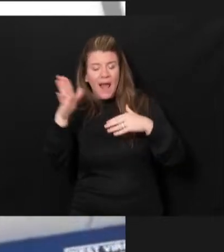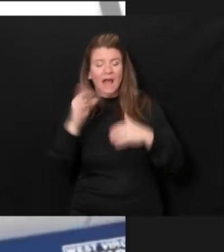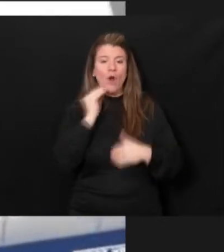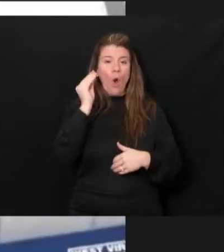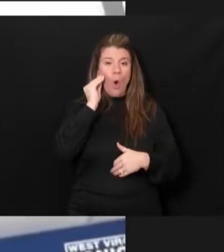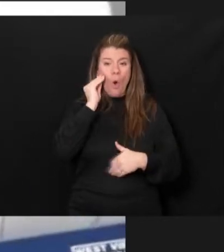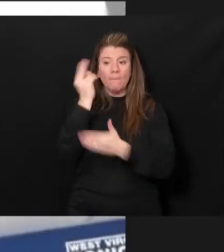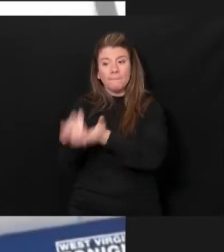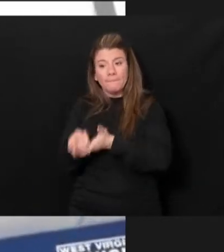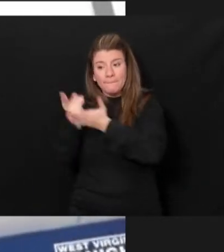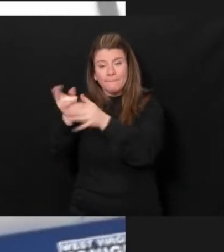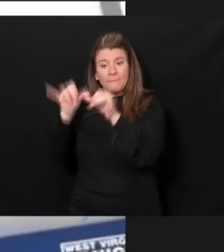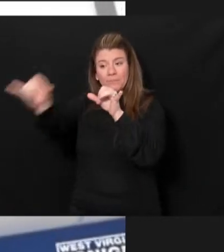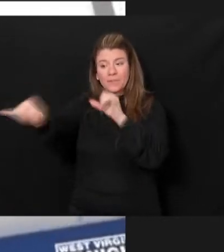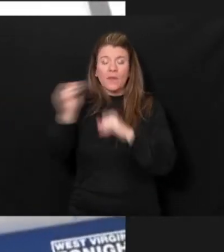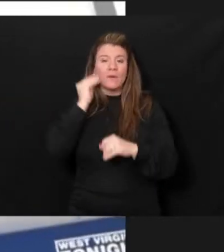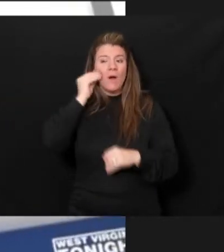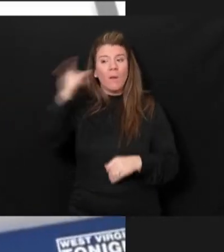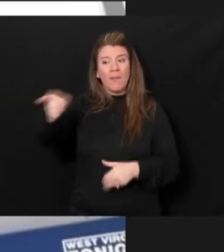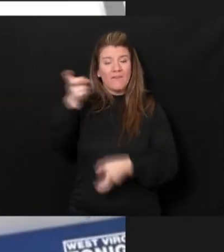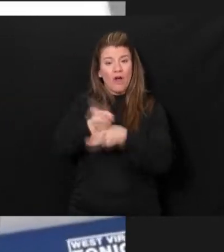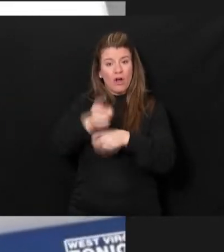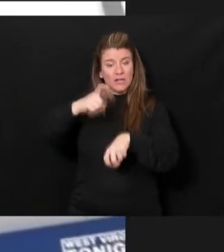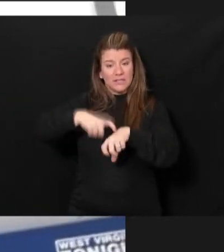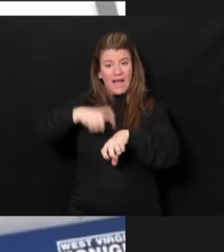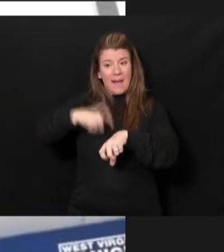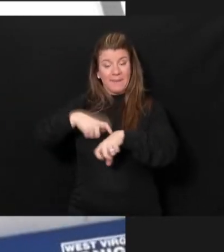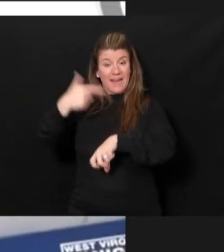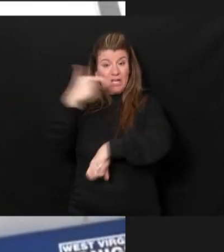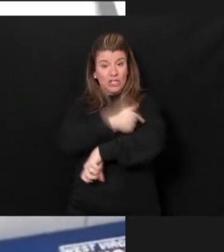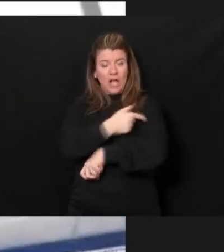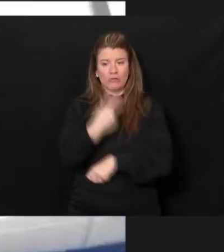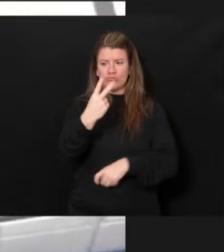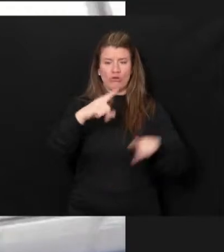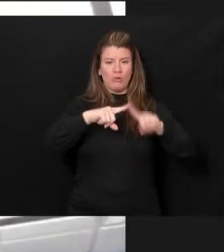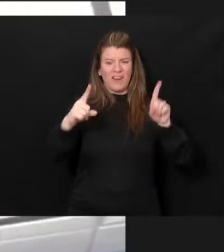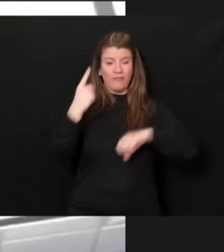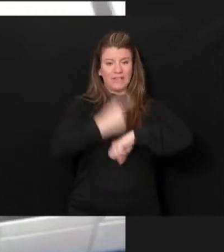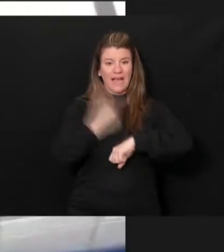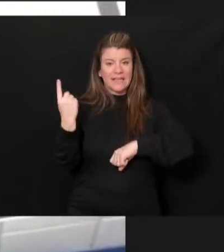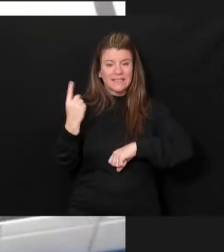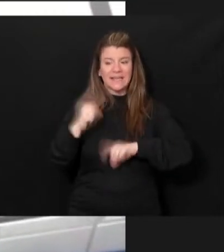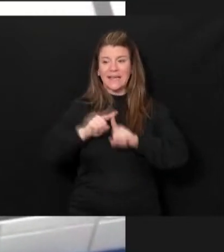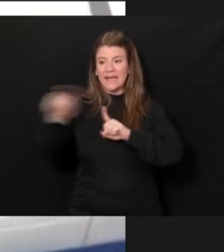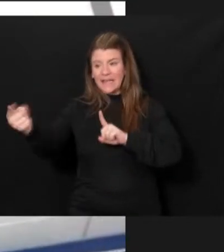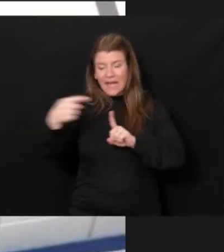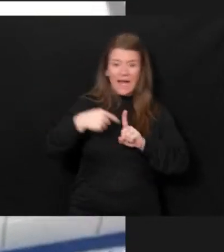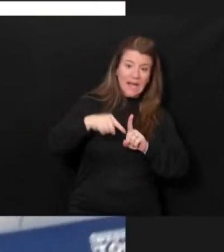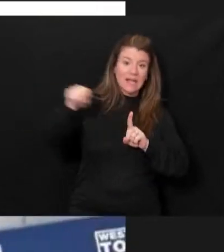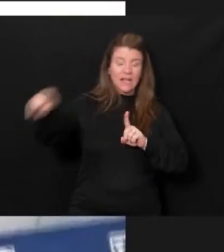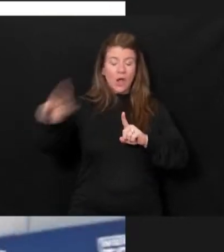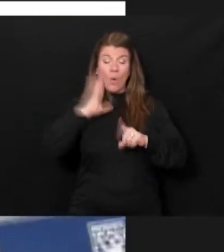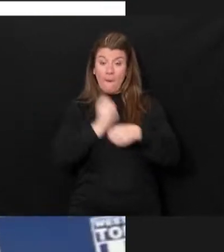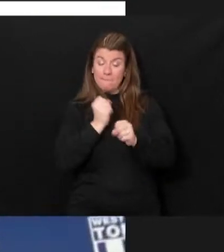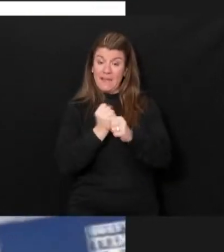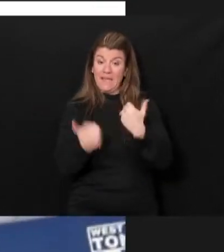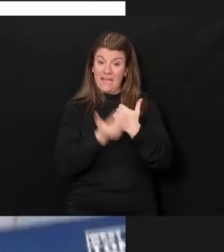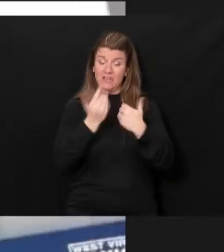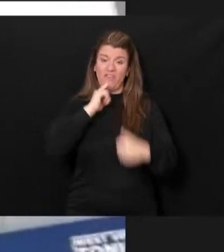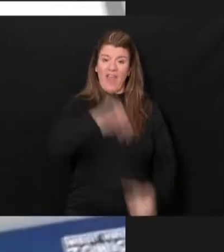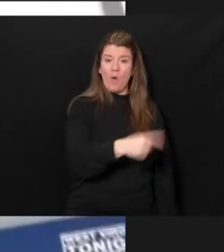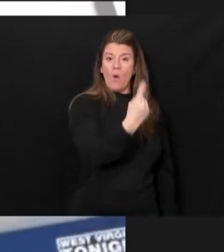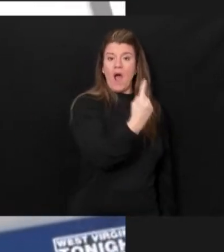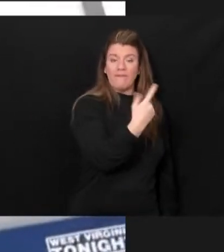homebound that may have a difficult time getting shots on two different dates and making it easier for them to just